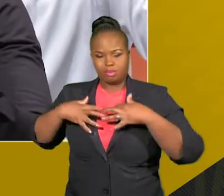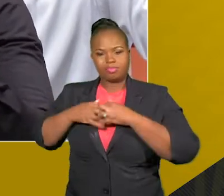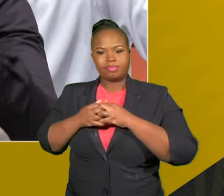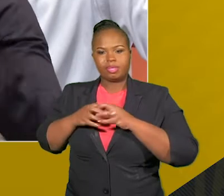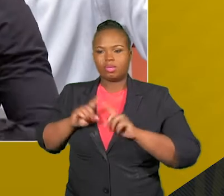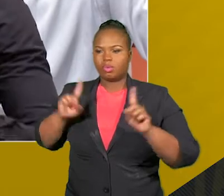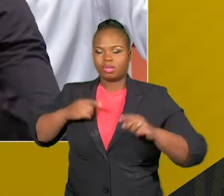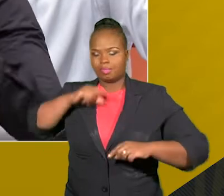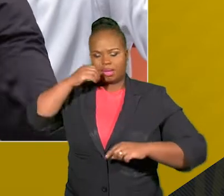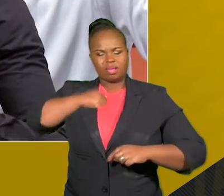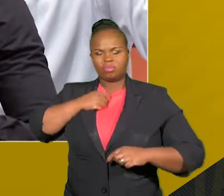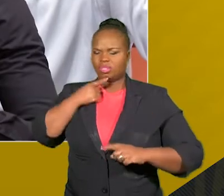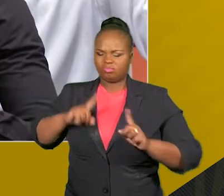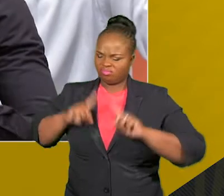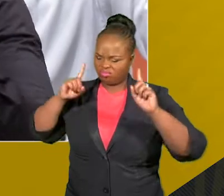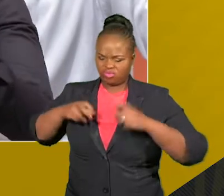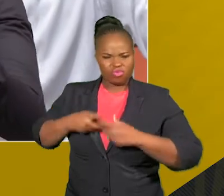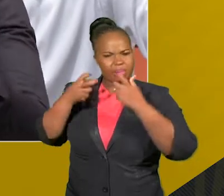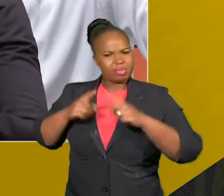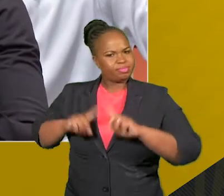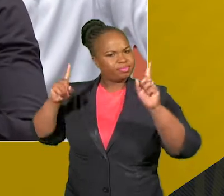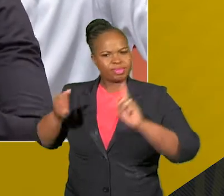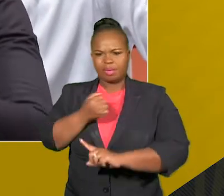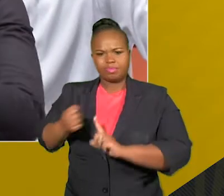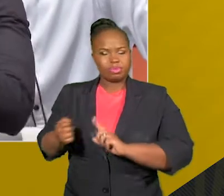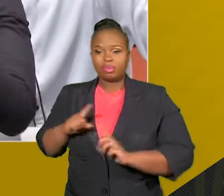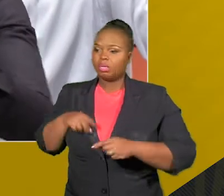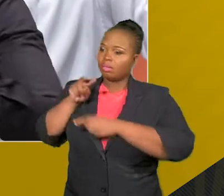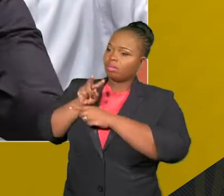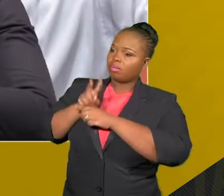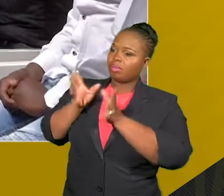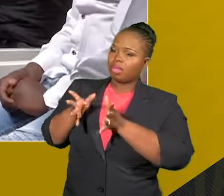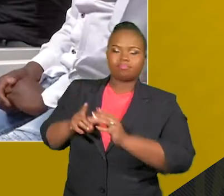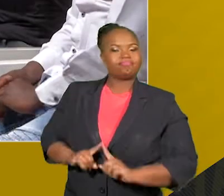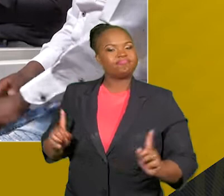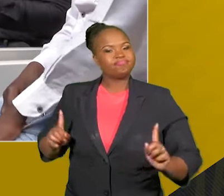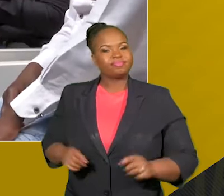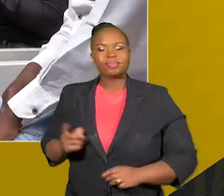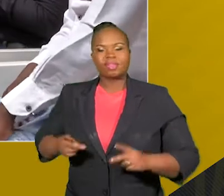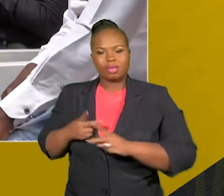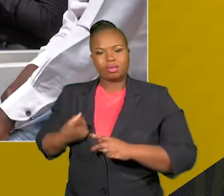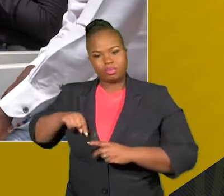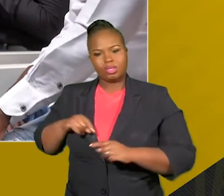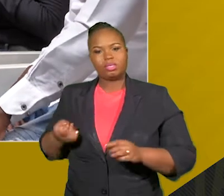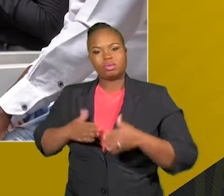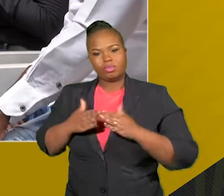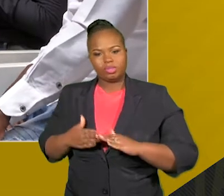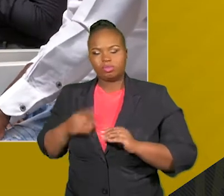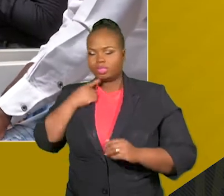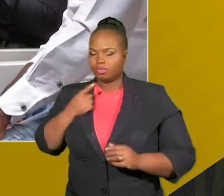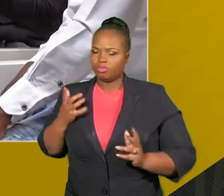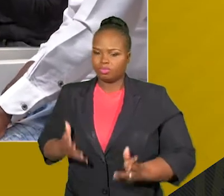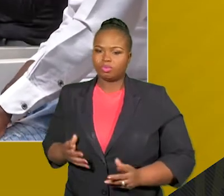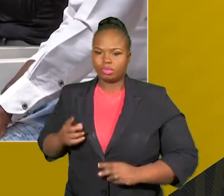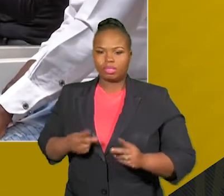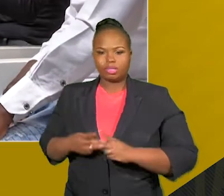we said we are not rapists, we are not abusers, but we cannot be bystanders. So as a society, we must take collective responsibility. That is where my stance was,